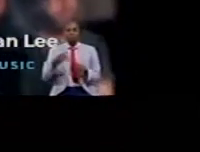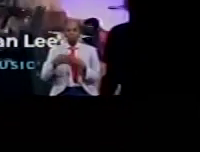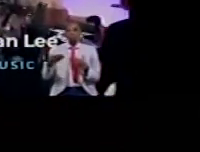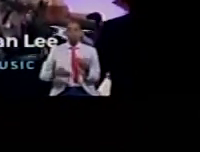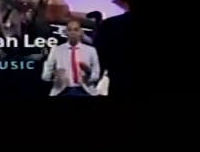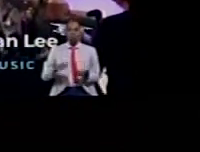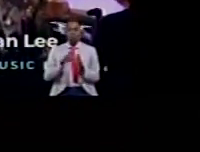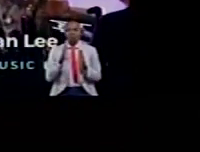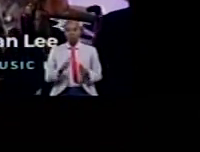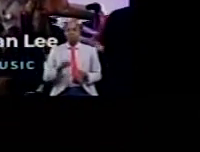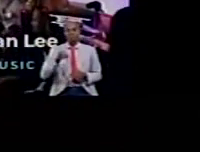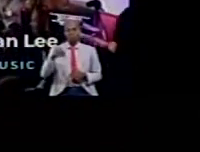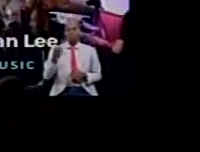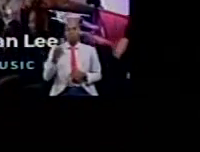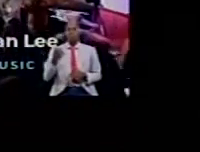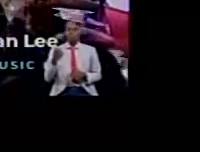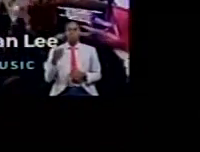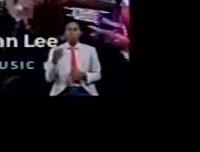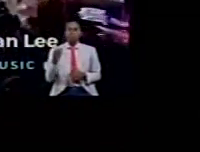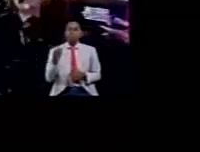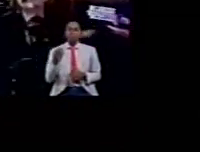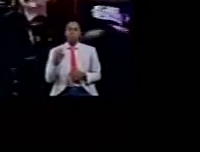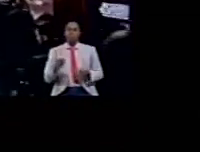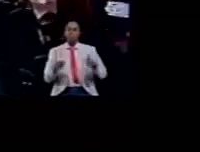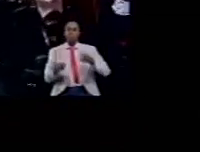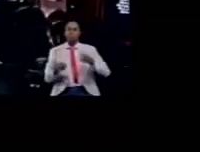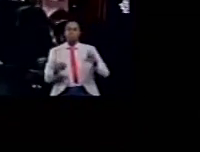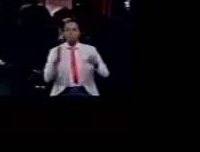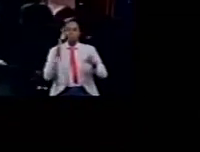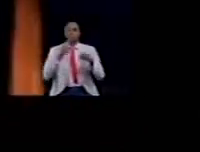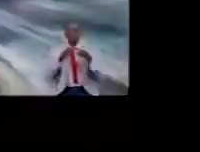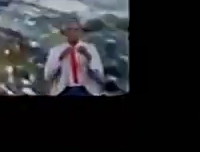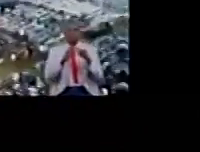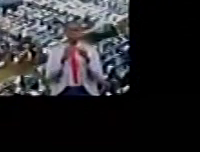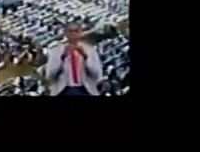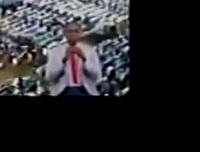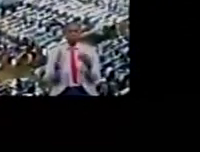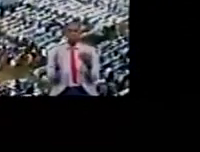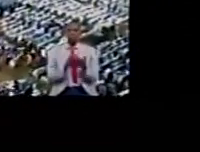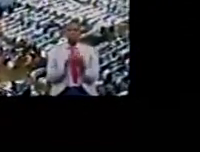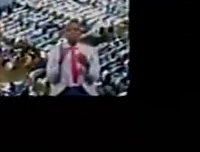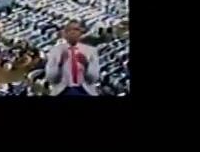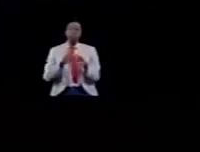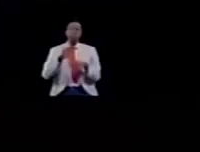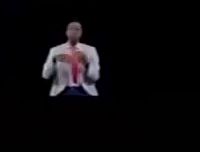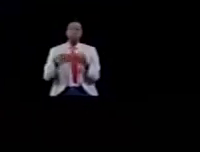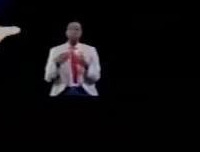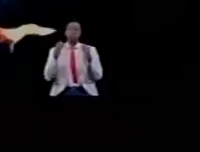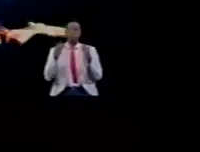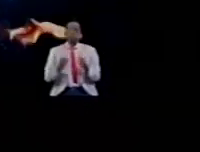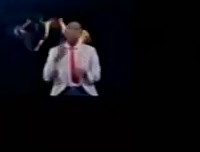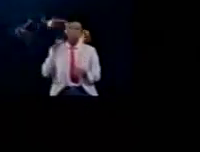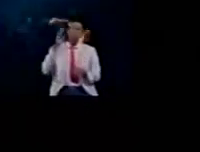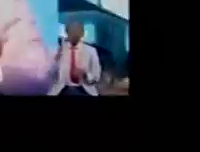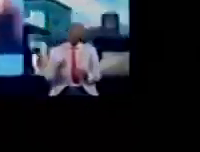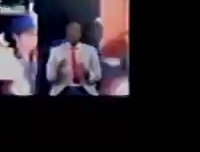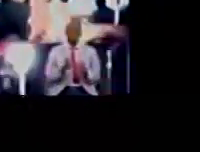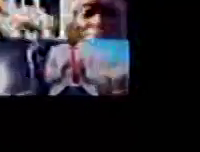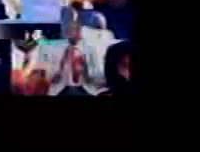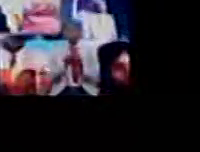Lee, will lead worship and praise to the Almighty God. It is a moment of divine